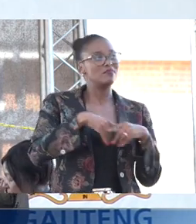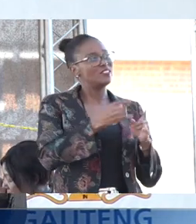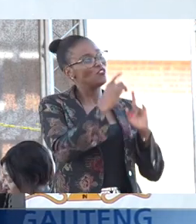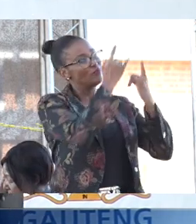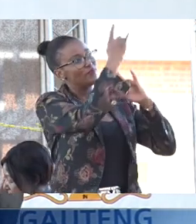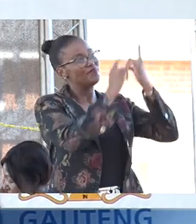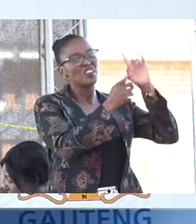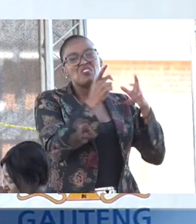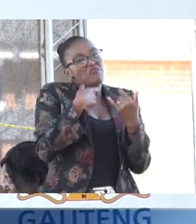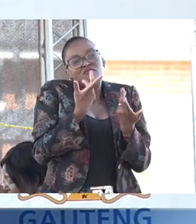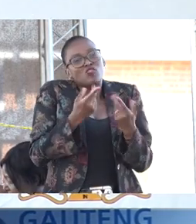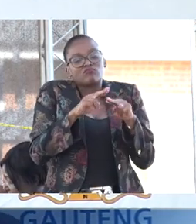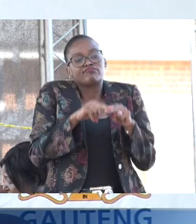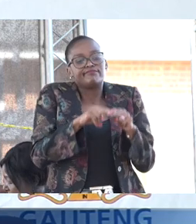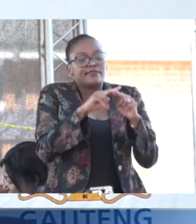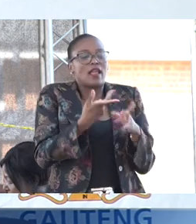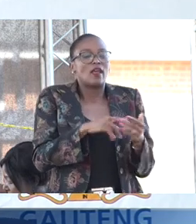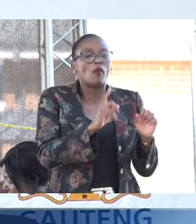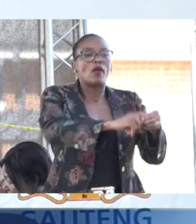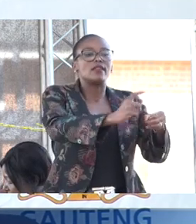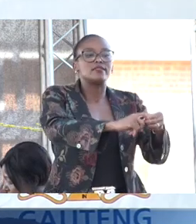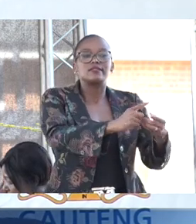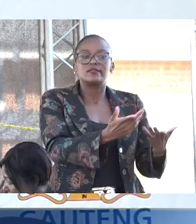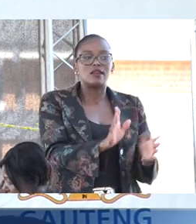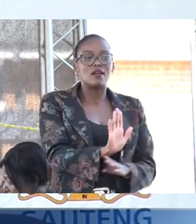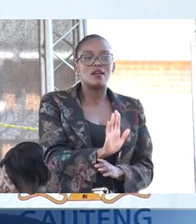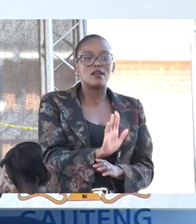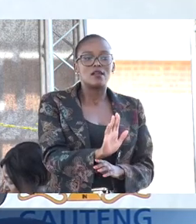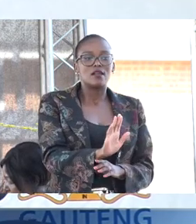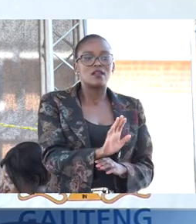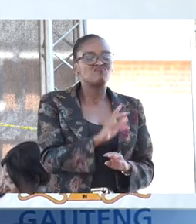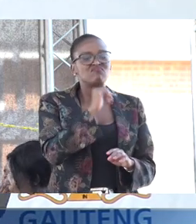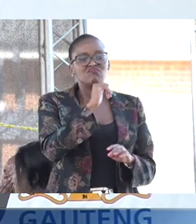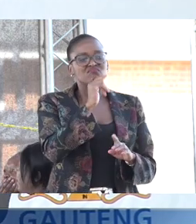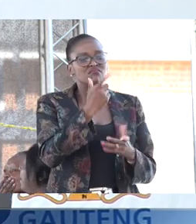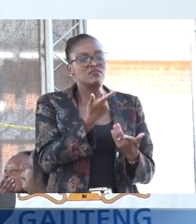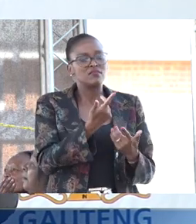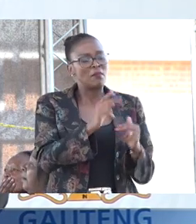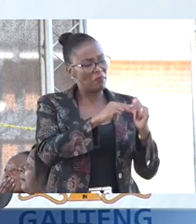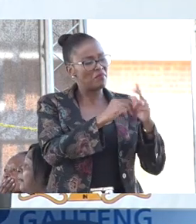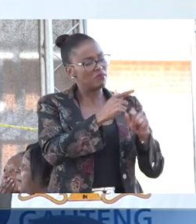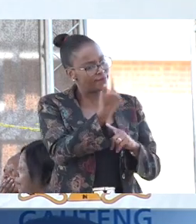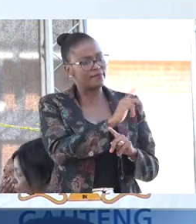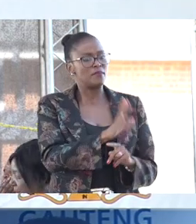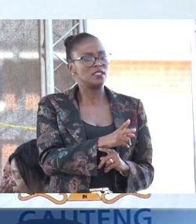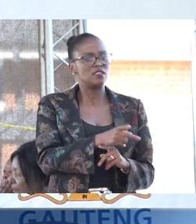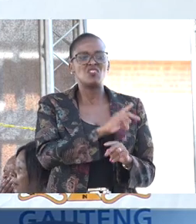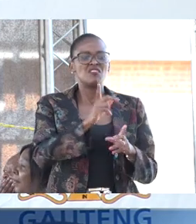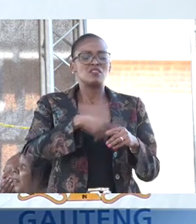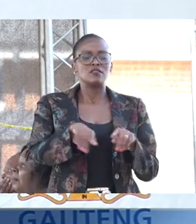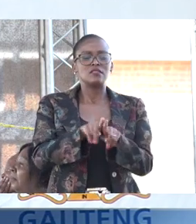quality that is provided by those schools. It does not determine the quality of educators,